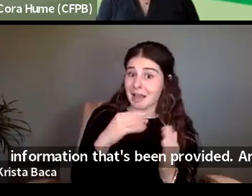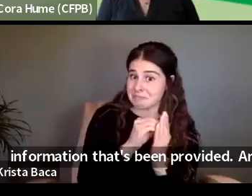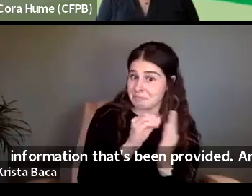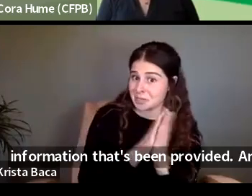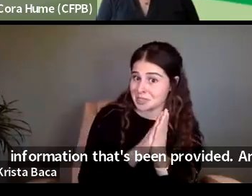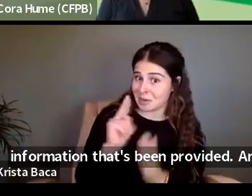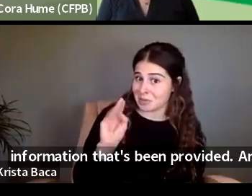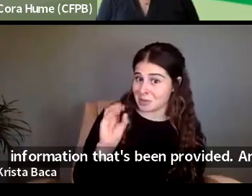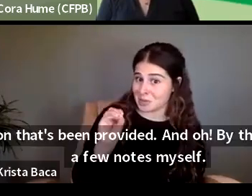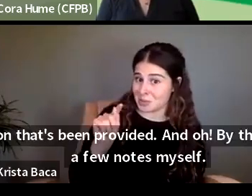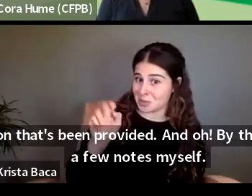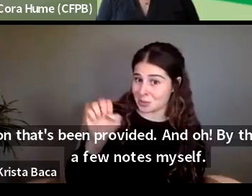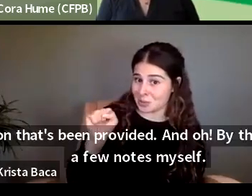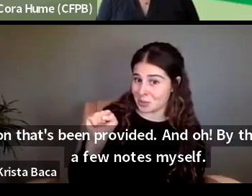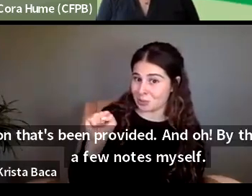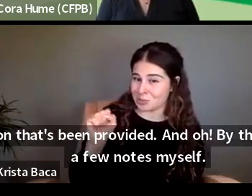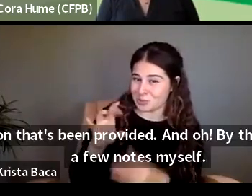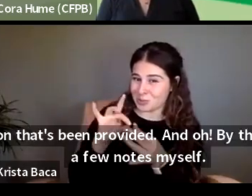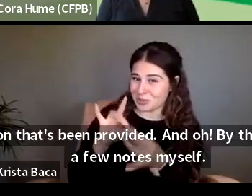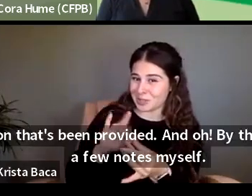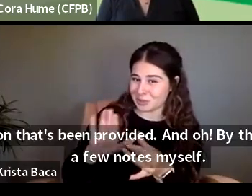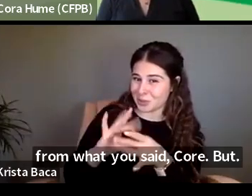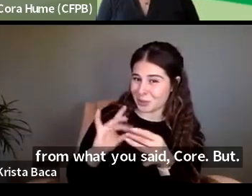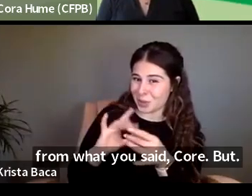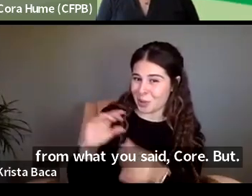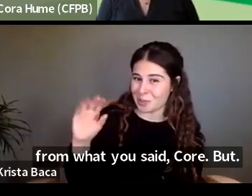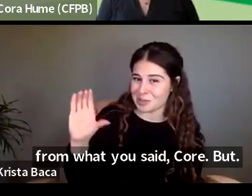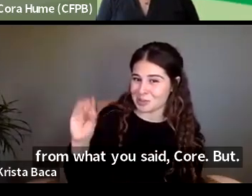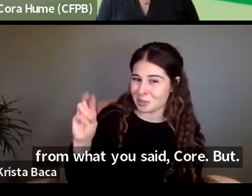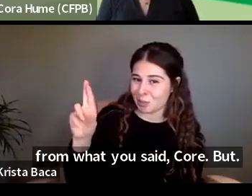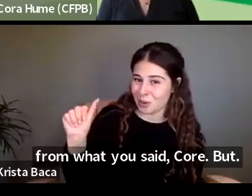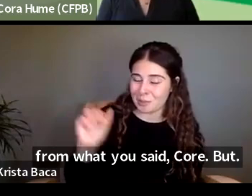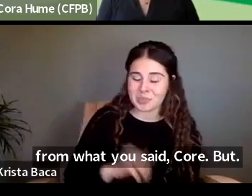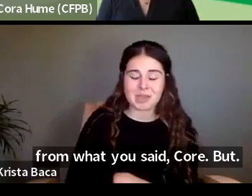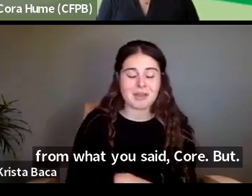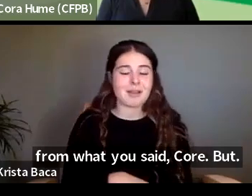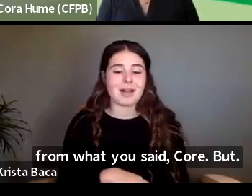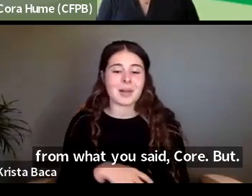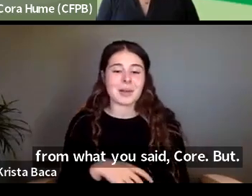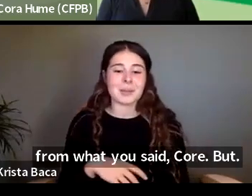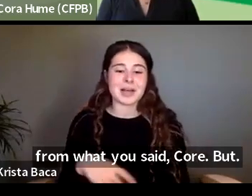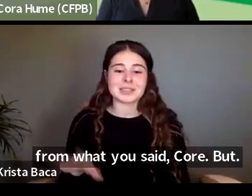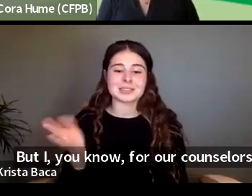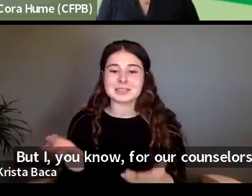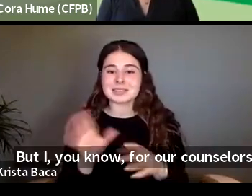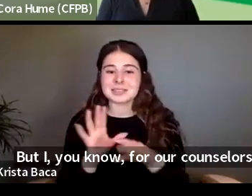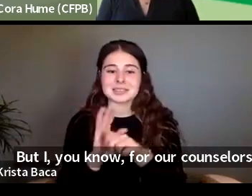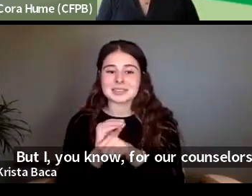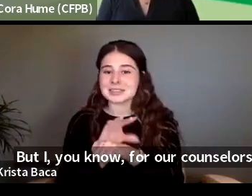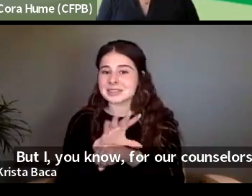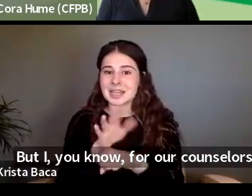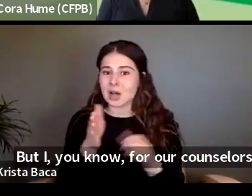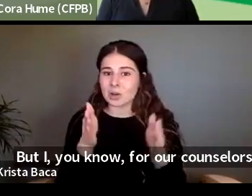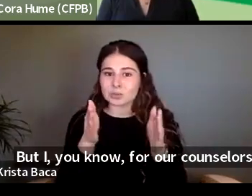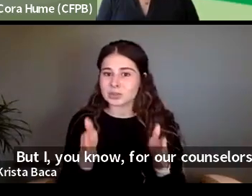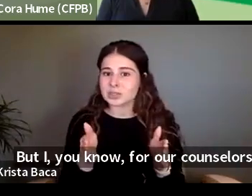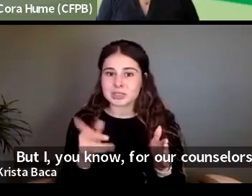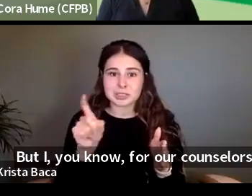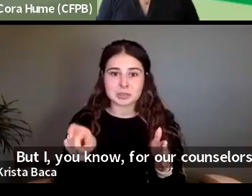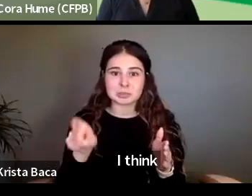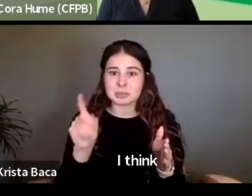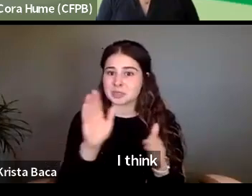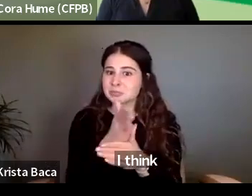you said, Cora, but I, for our counselors, I think, again, some of the work that we